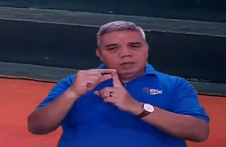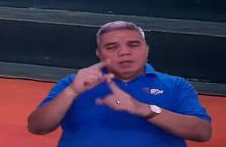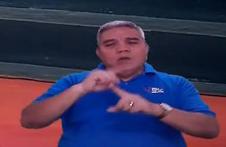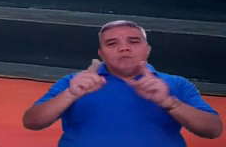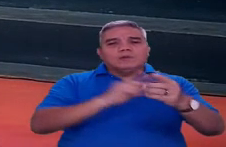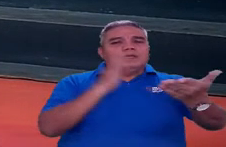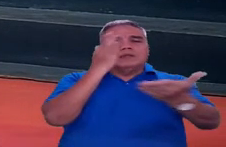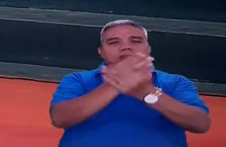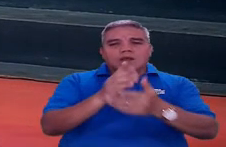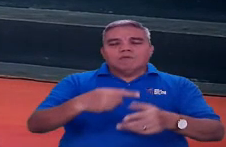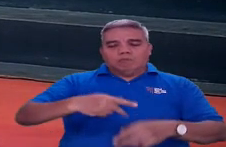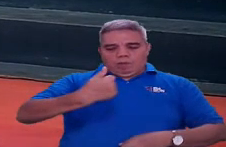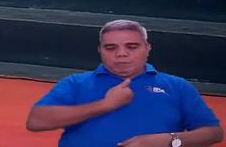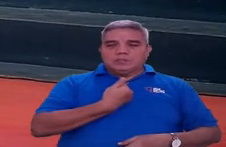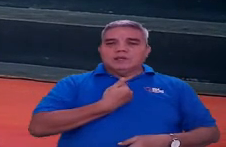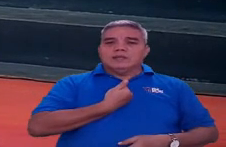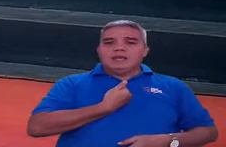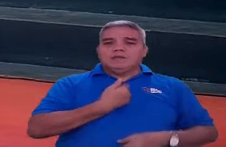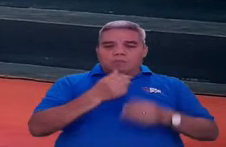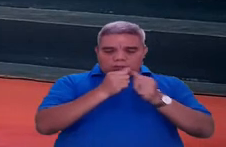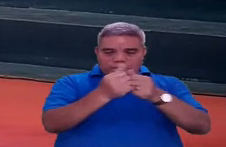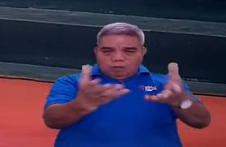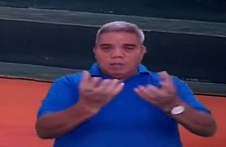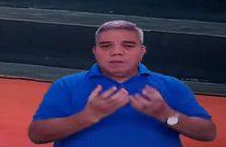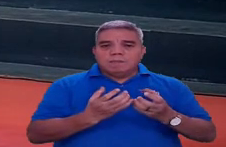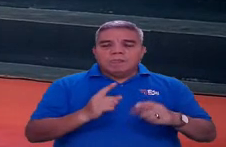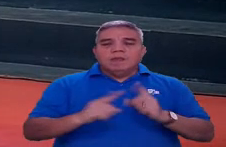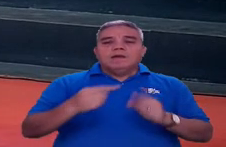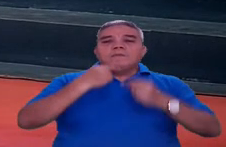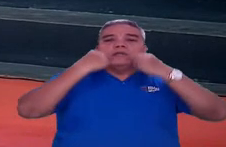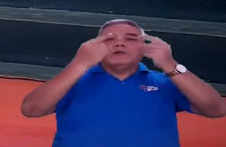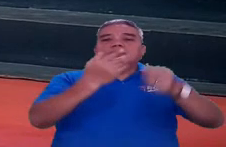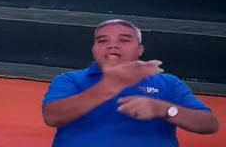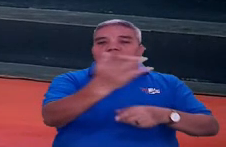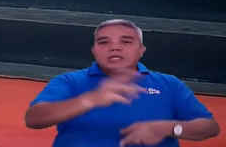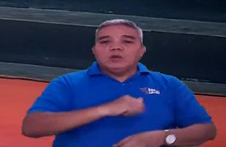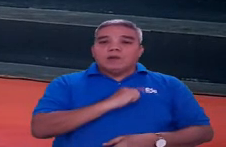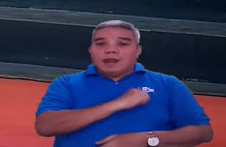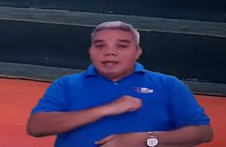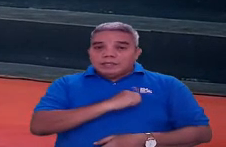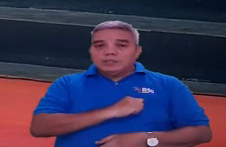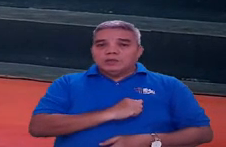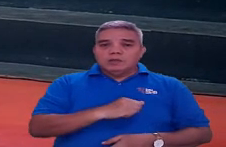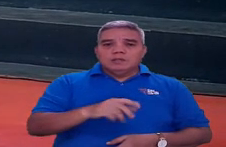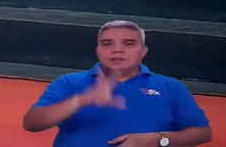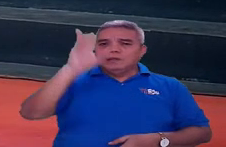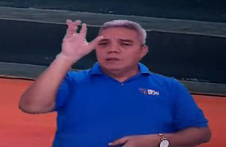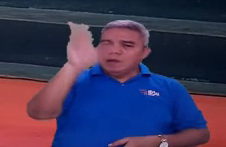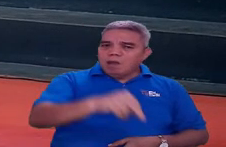our advantage, for our personal gain. With an ulterior motive, magigsuna, no.